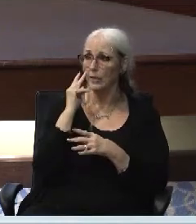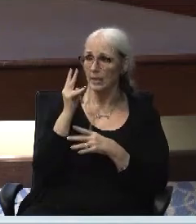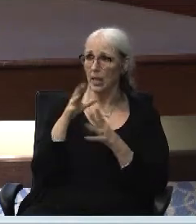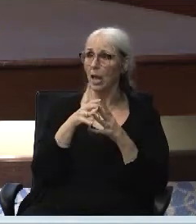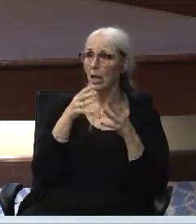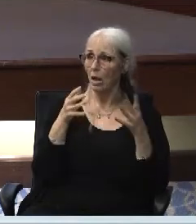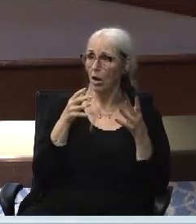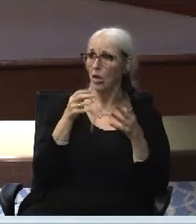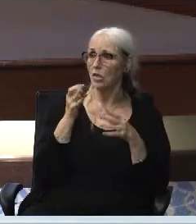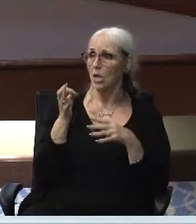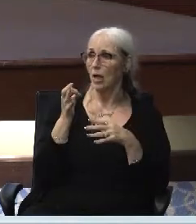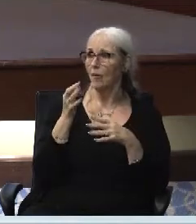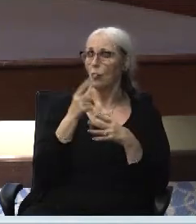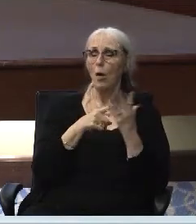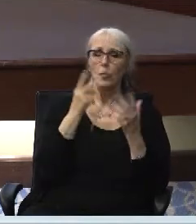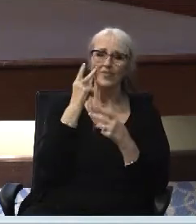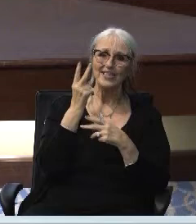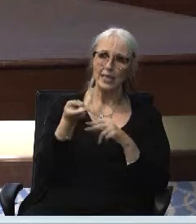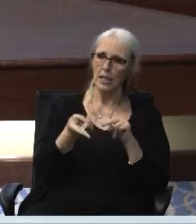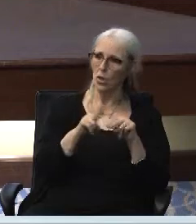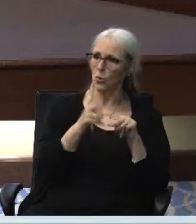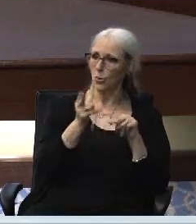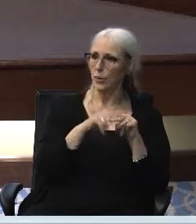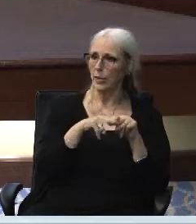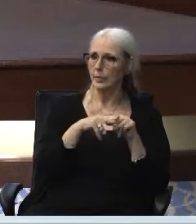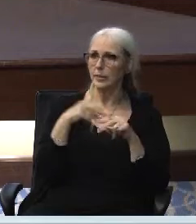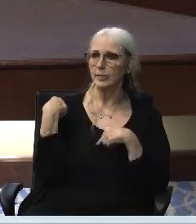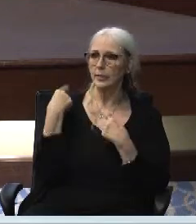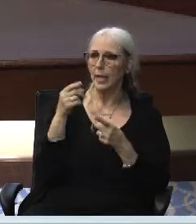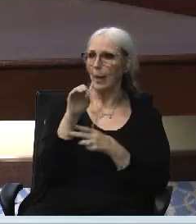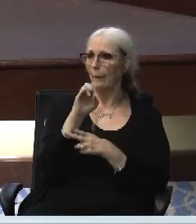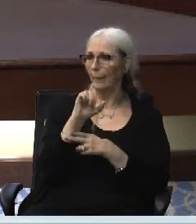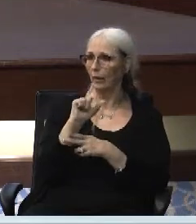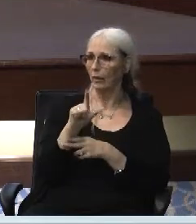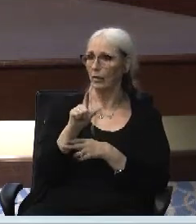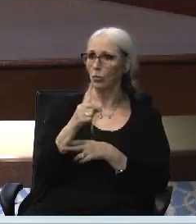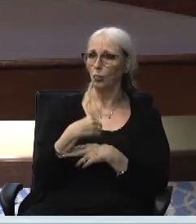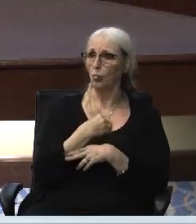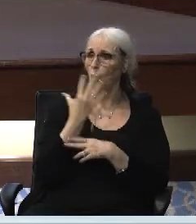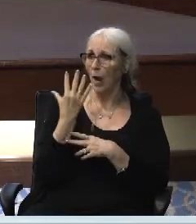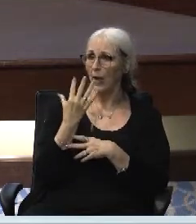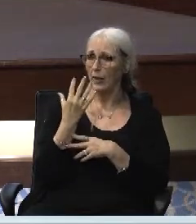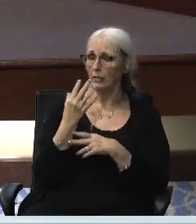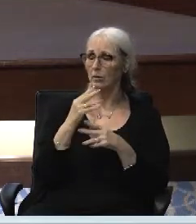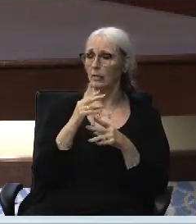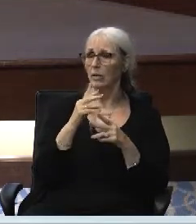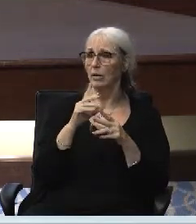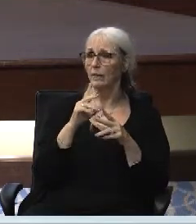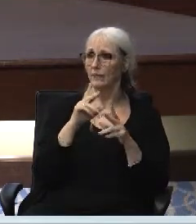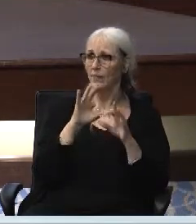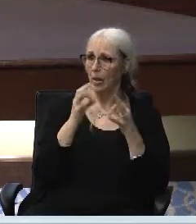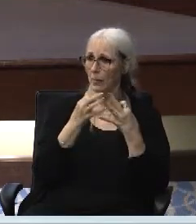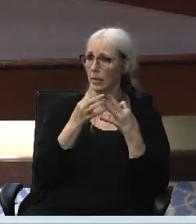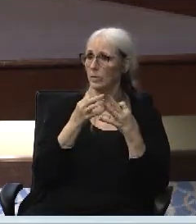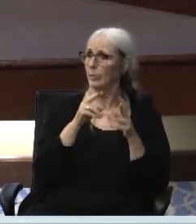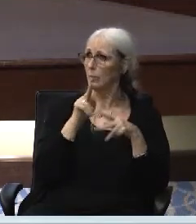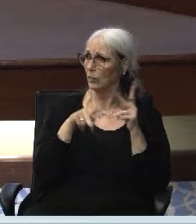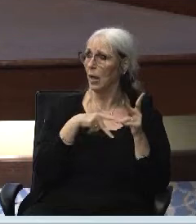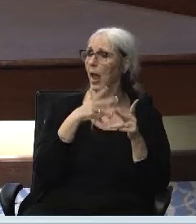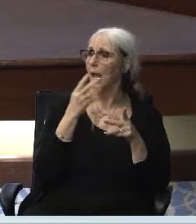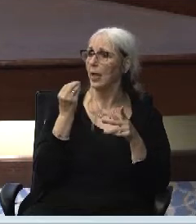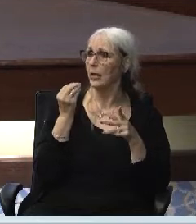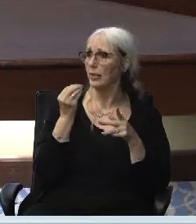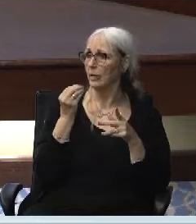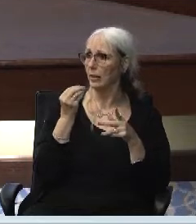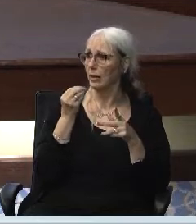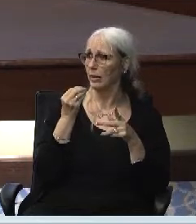chunk, well, we've seen an increase since April of white residents being disproportionately impacted